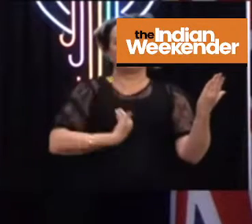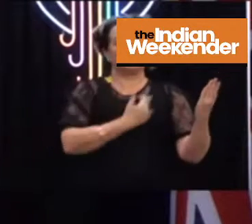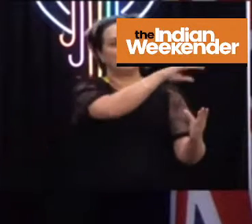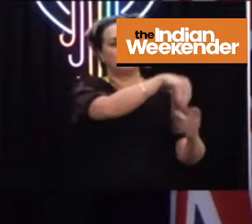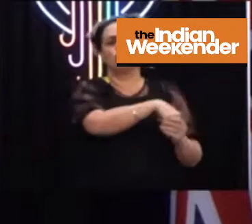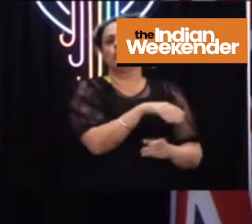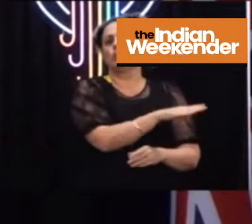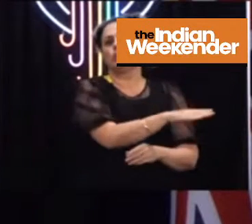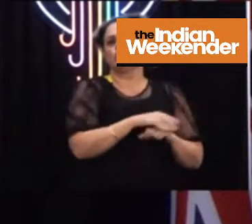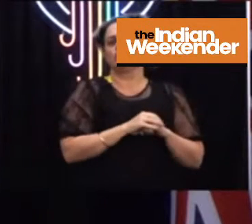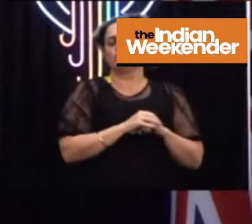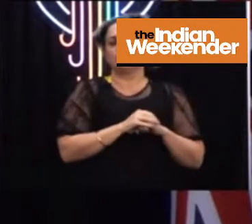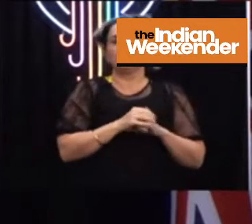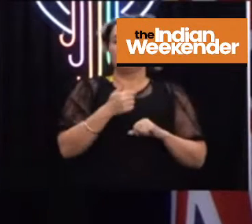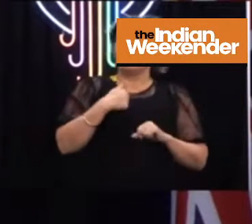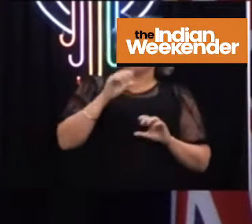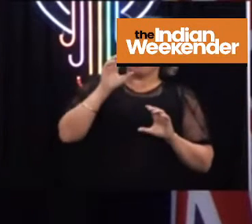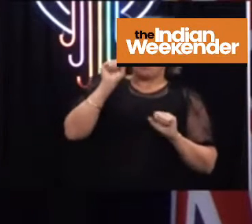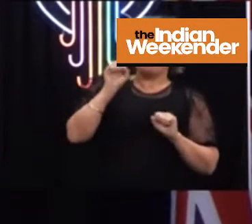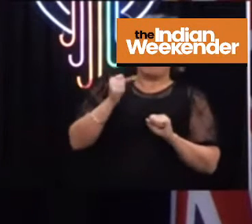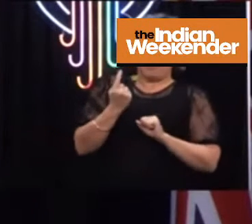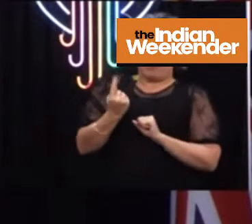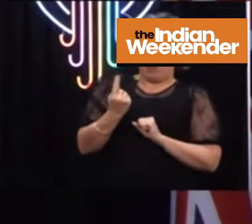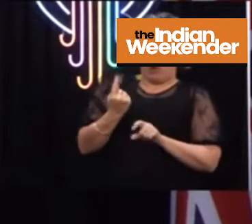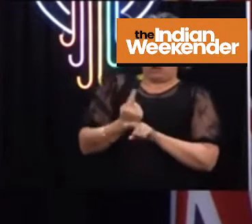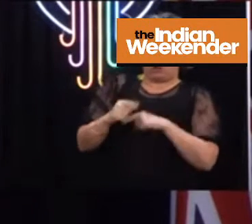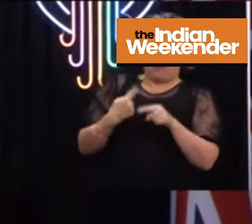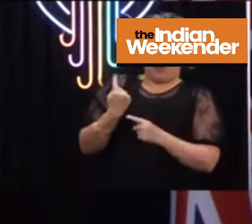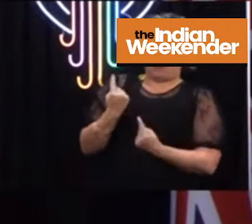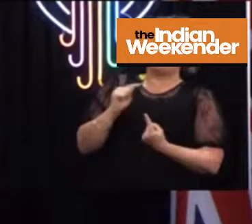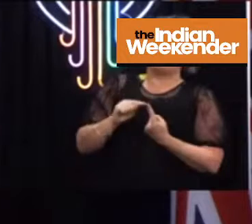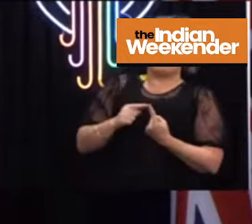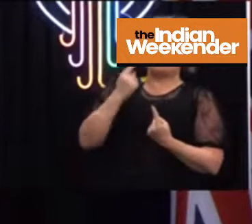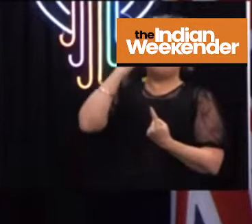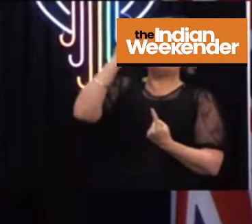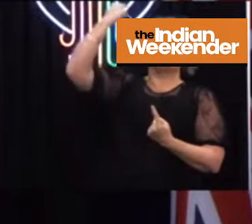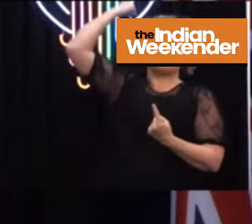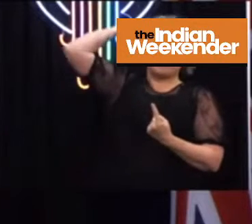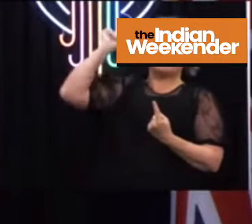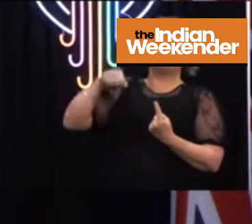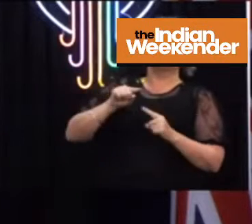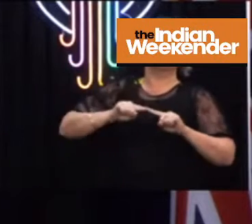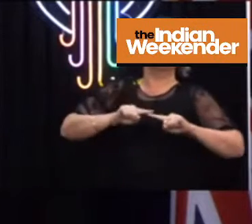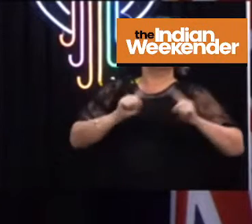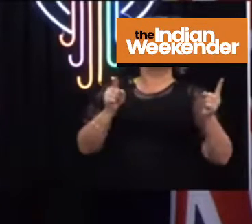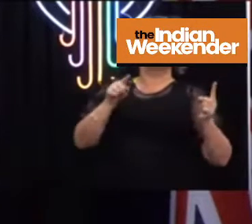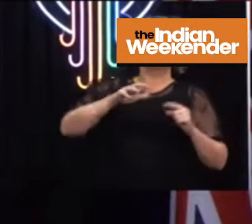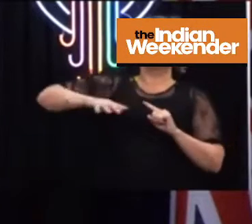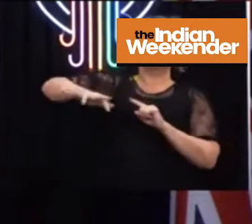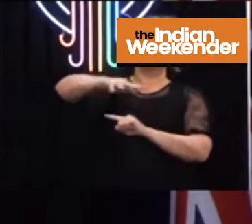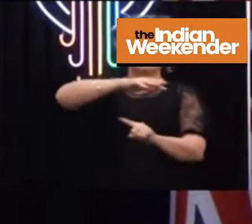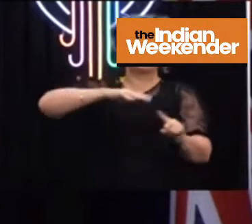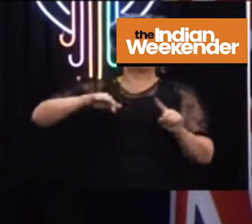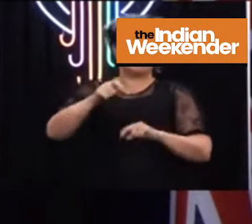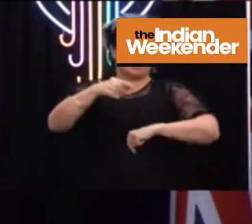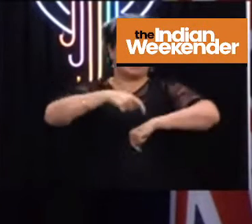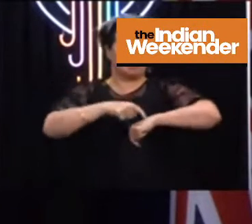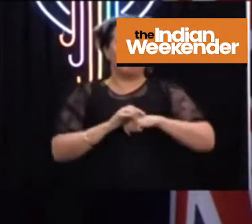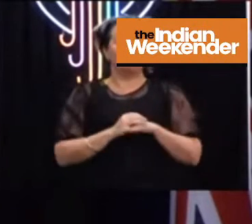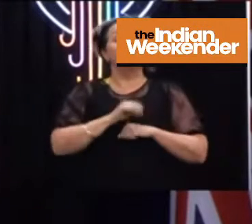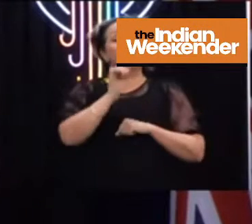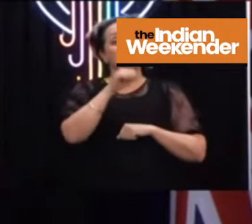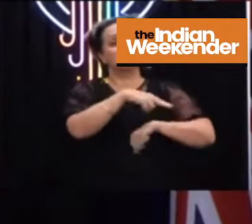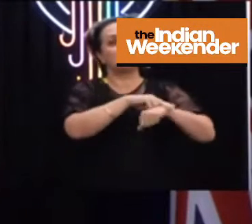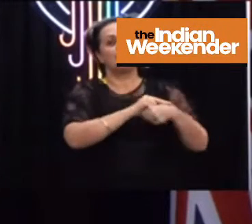different scenario. I do recall the one you're talking about, but there was a different scenario, and yes, they were asking us,